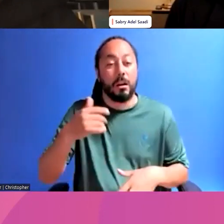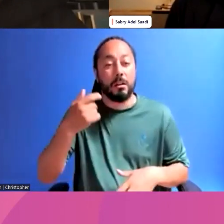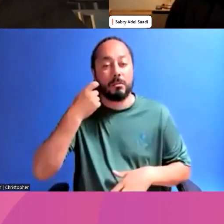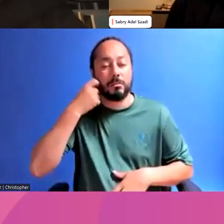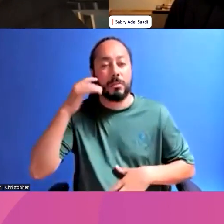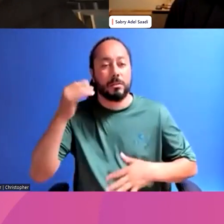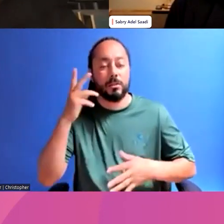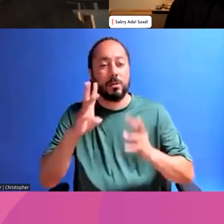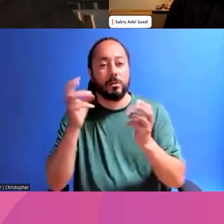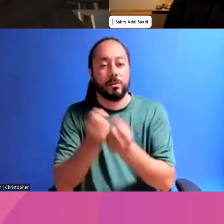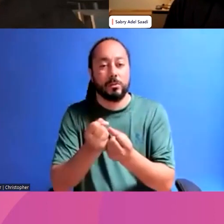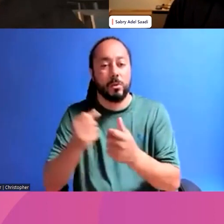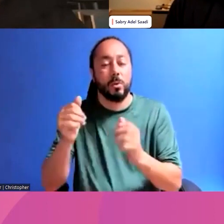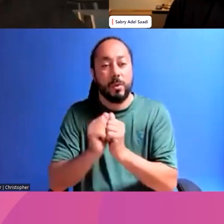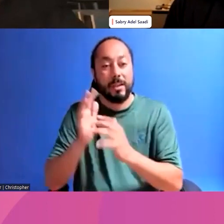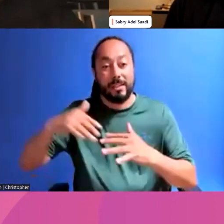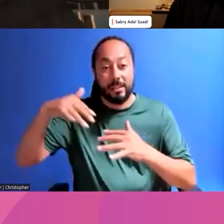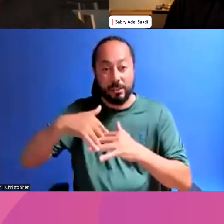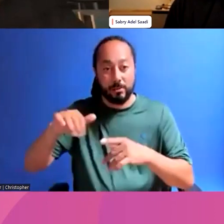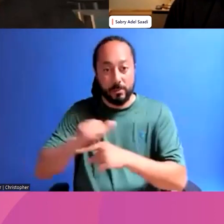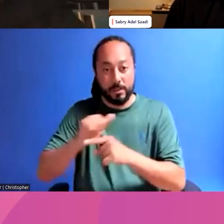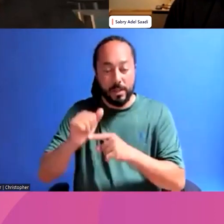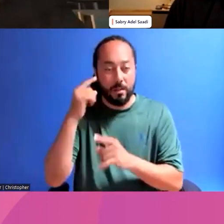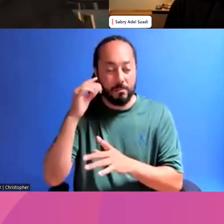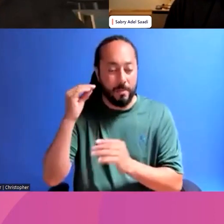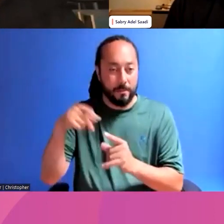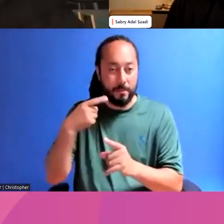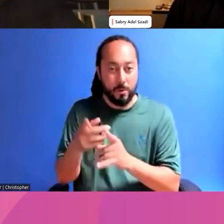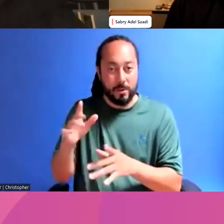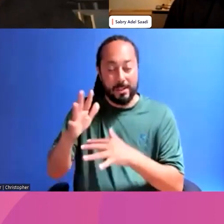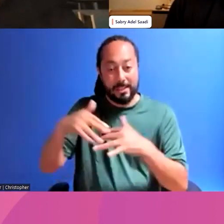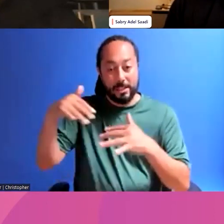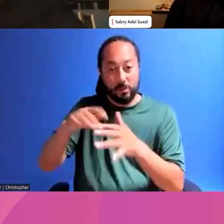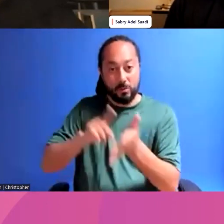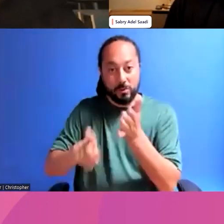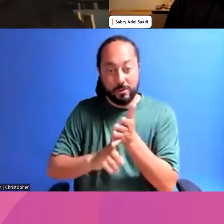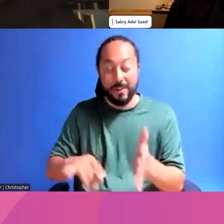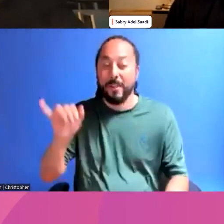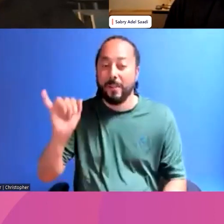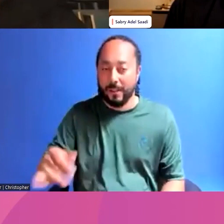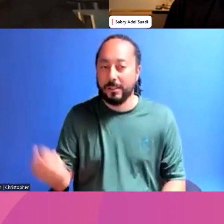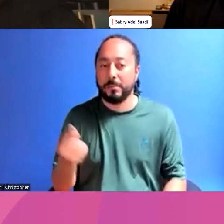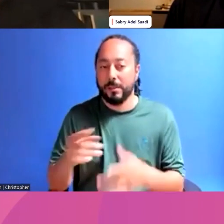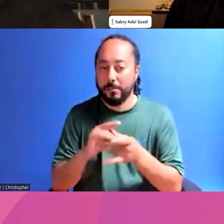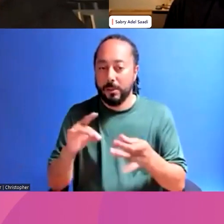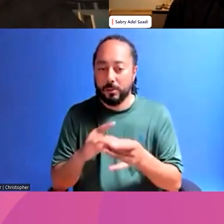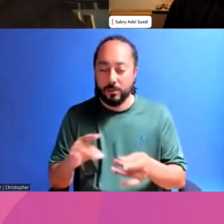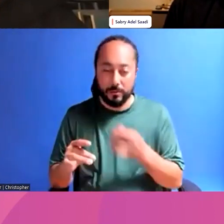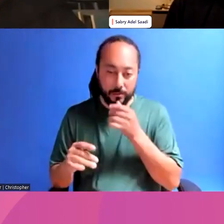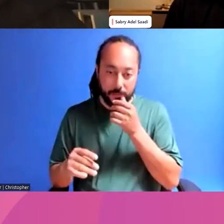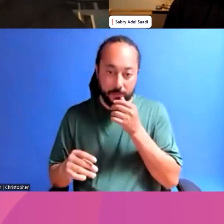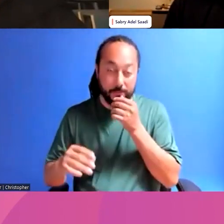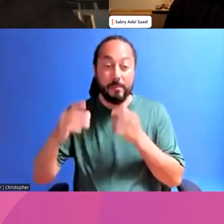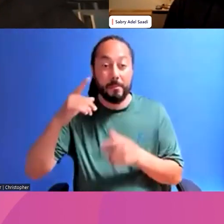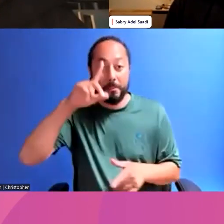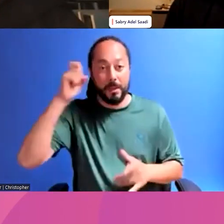including Indigenous considerations in research. And that is something that they mentioned, because of this